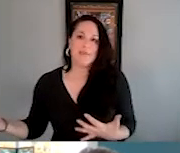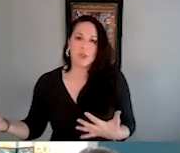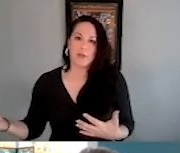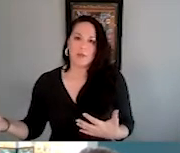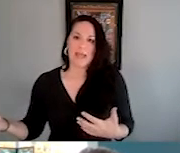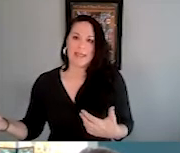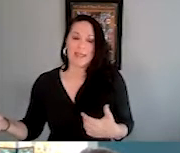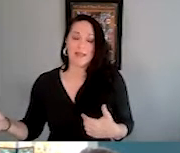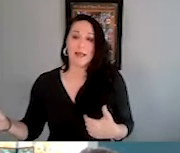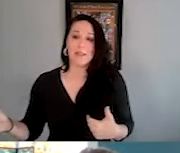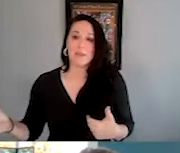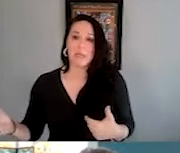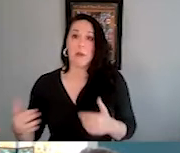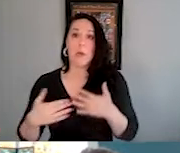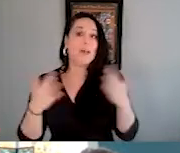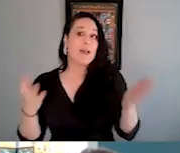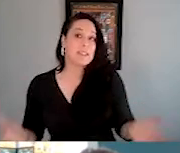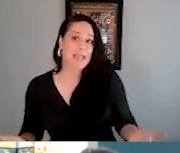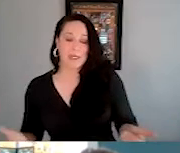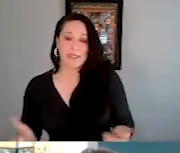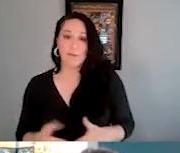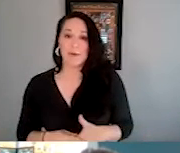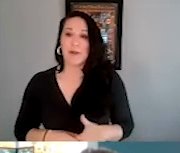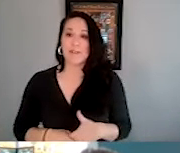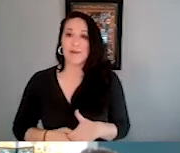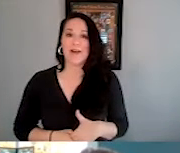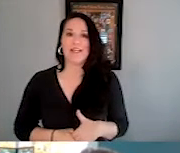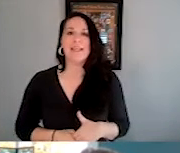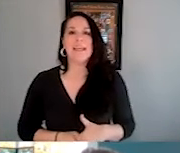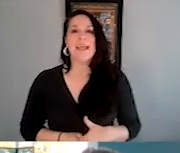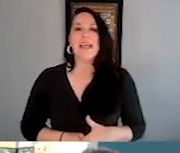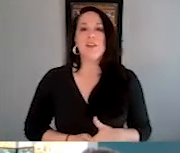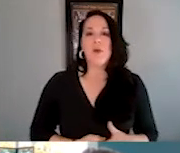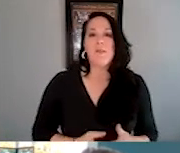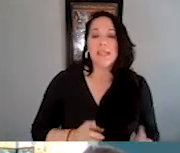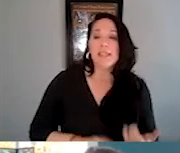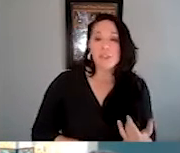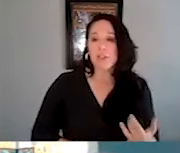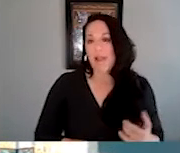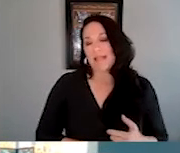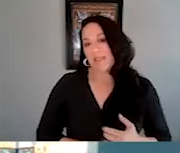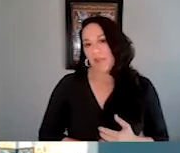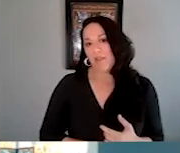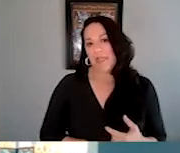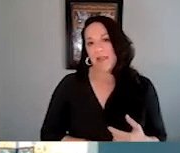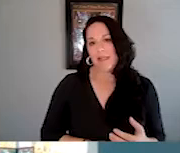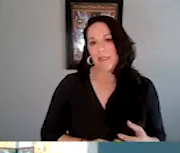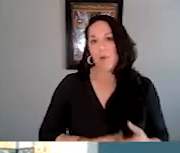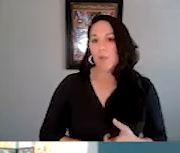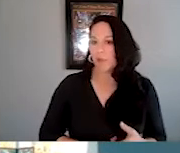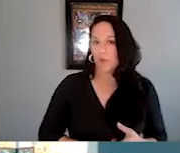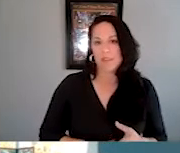up and we didn't even know they were tracking it, and allowed us to then be like, what else is happening that we don't know is going on? And so making sure that you're asking for the other